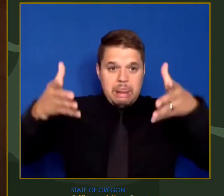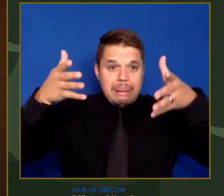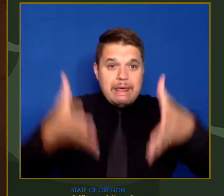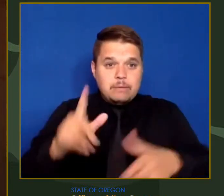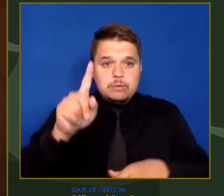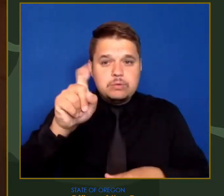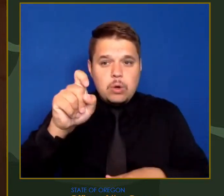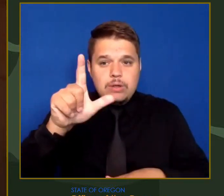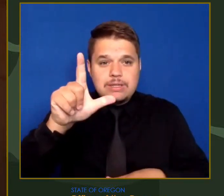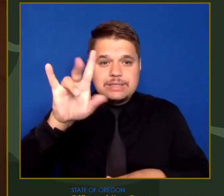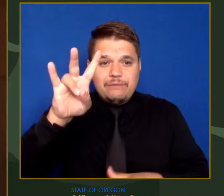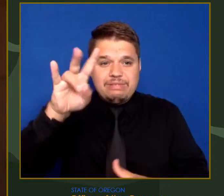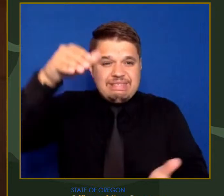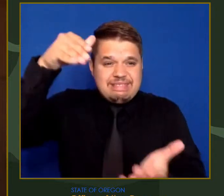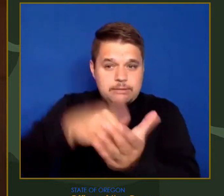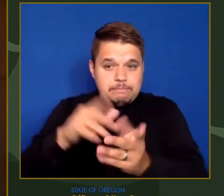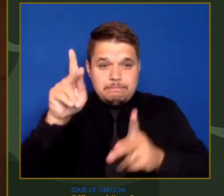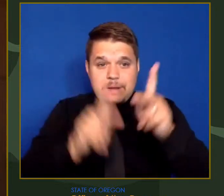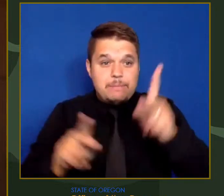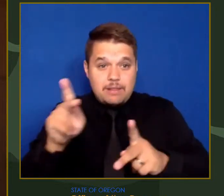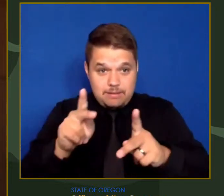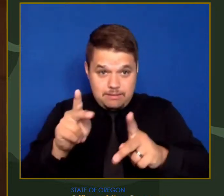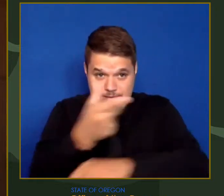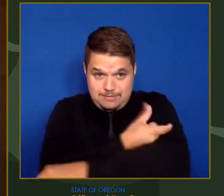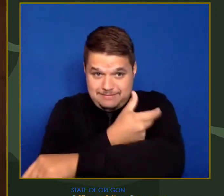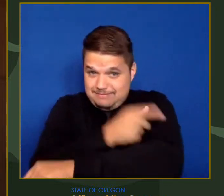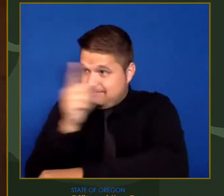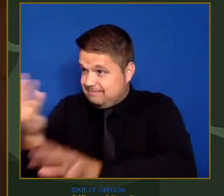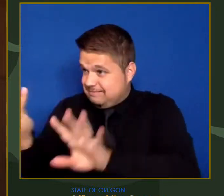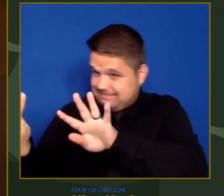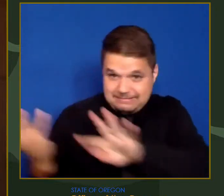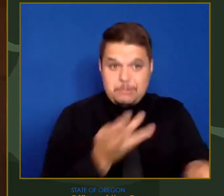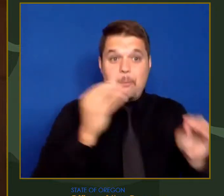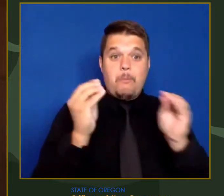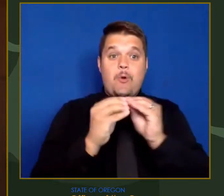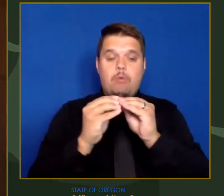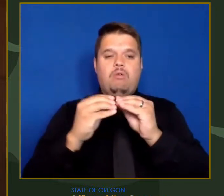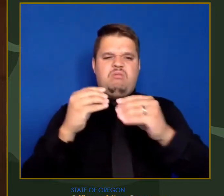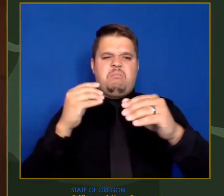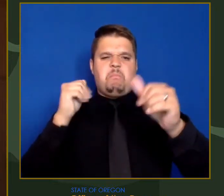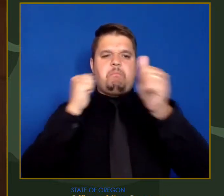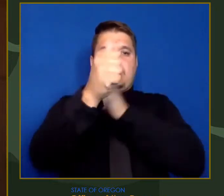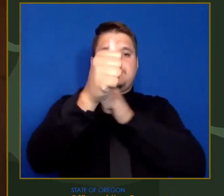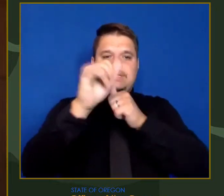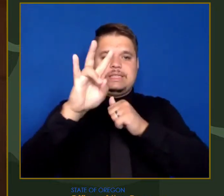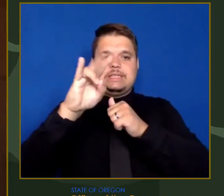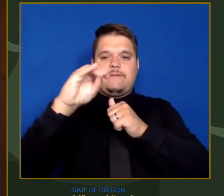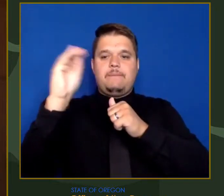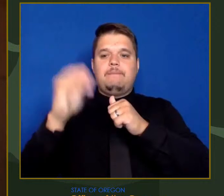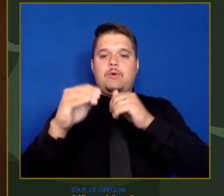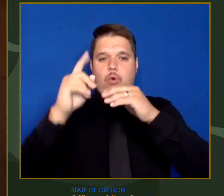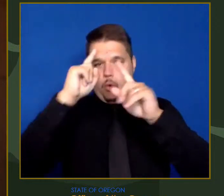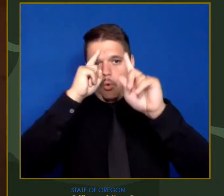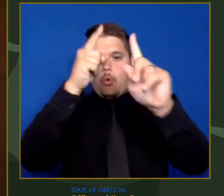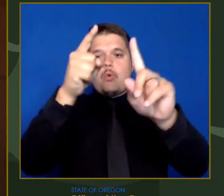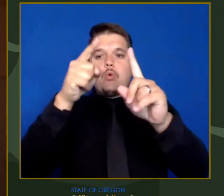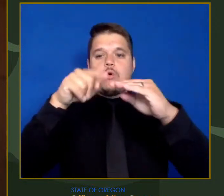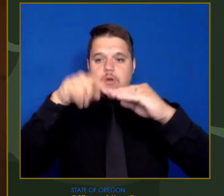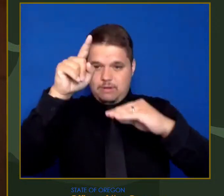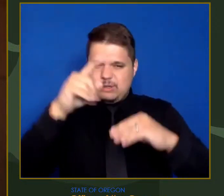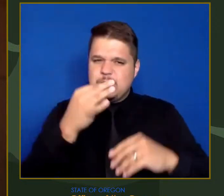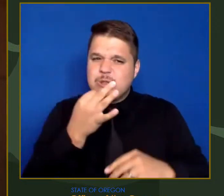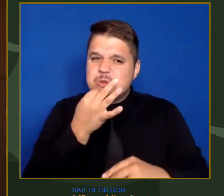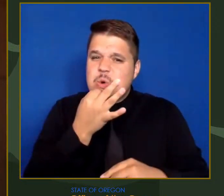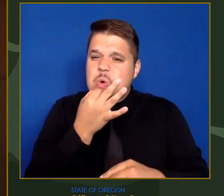from 70%. Thanks to all of you, we are getting very close to fully reopening our economy